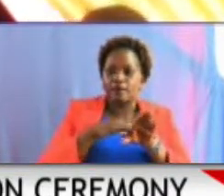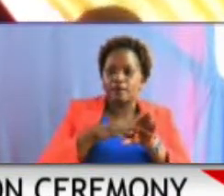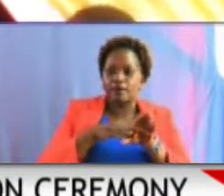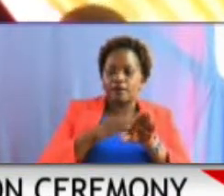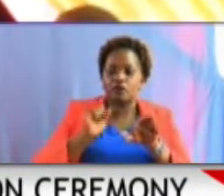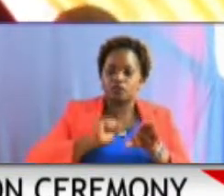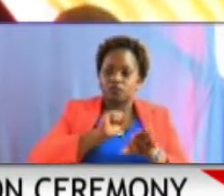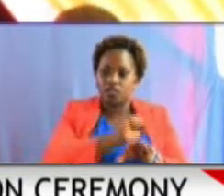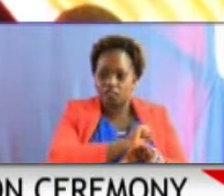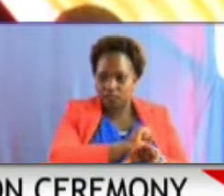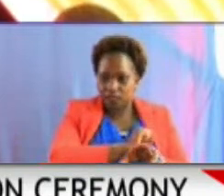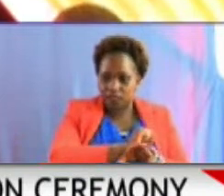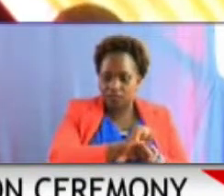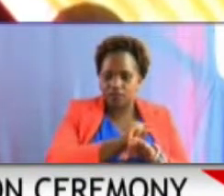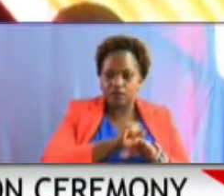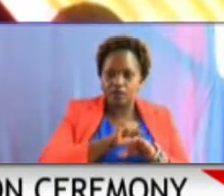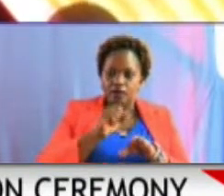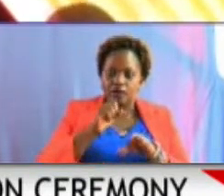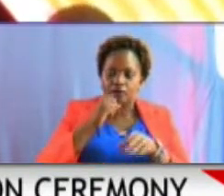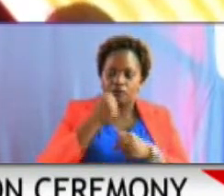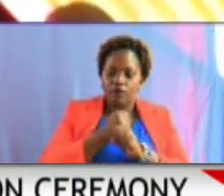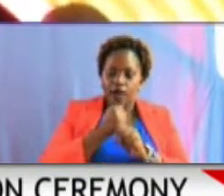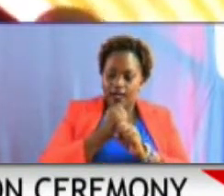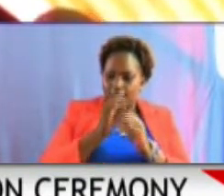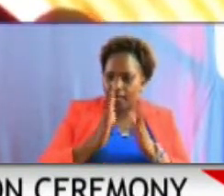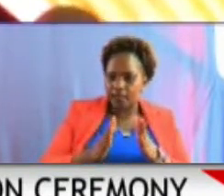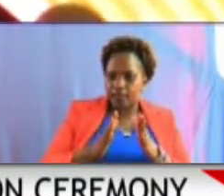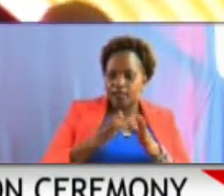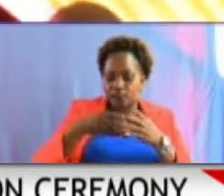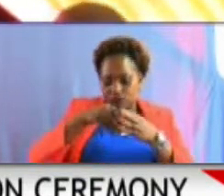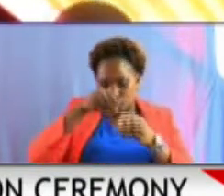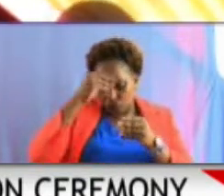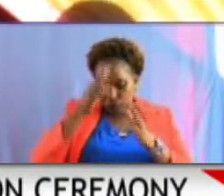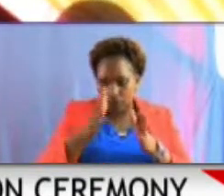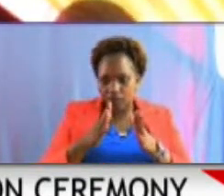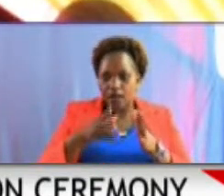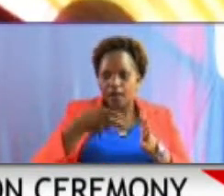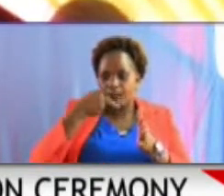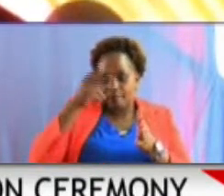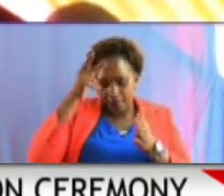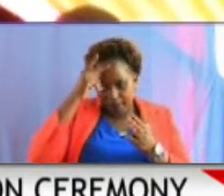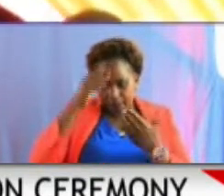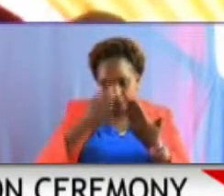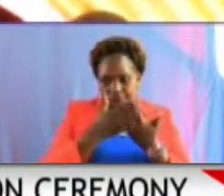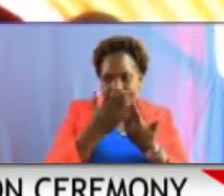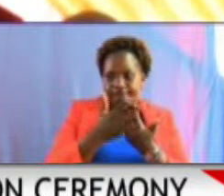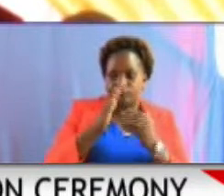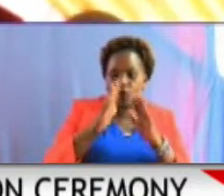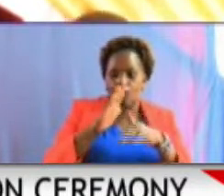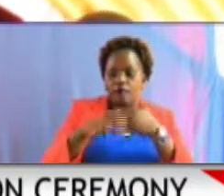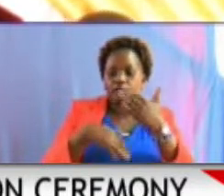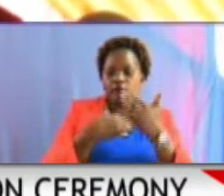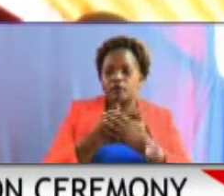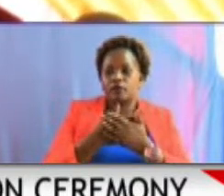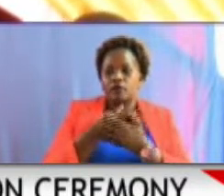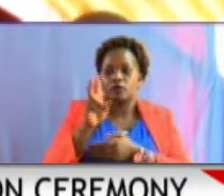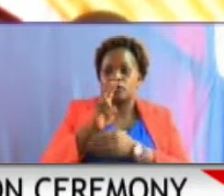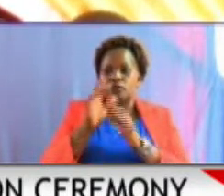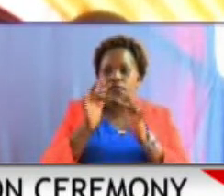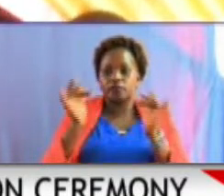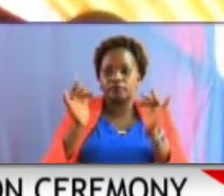Senate, university staff, students, parents, and guardians watching